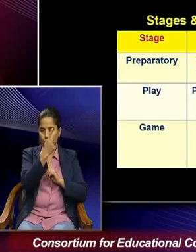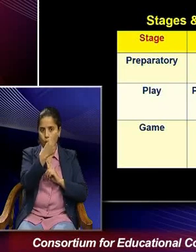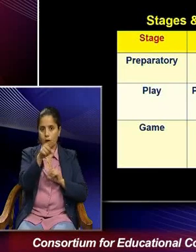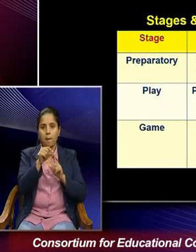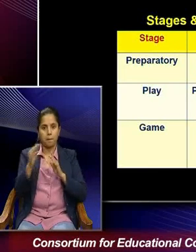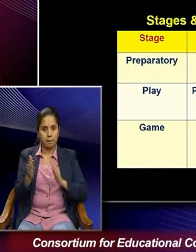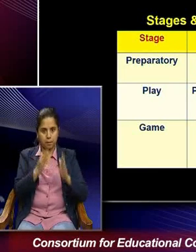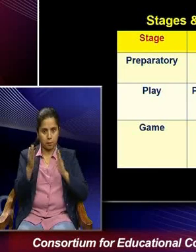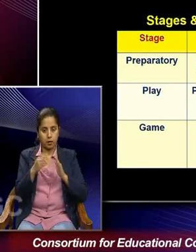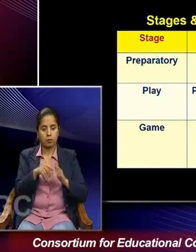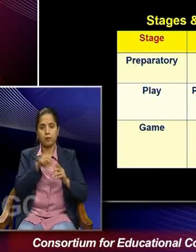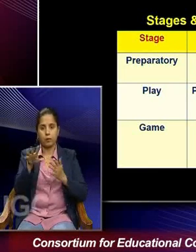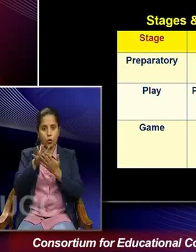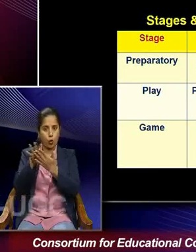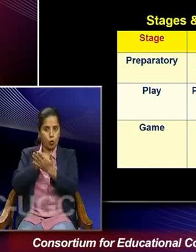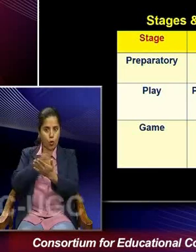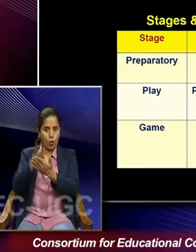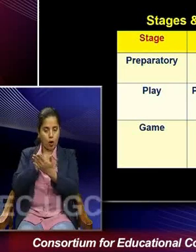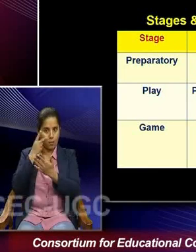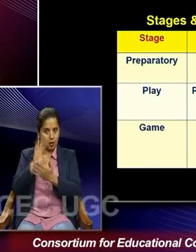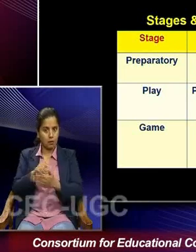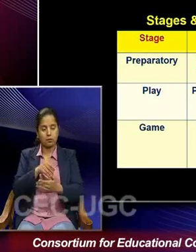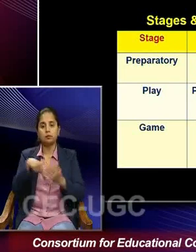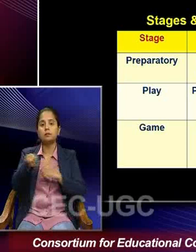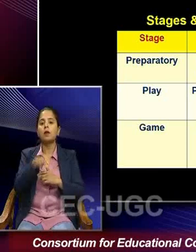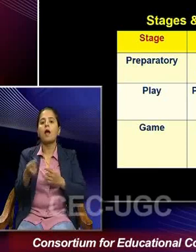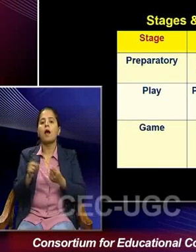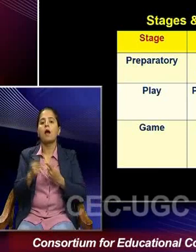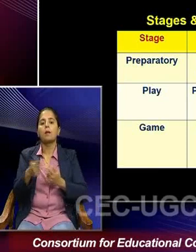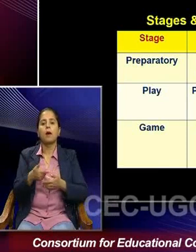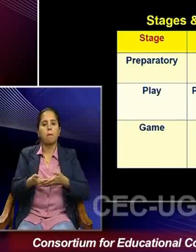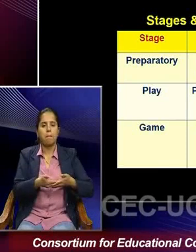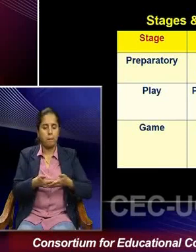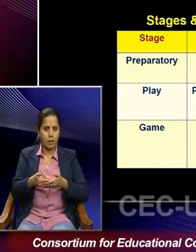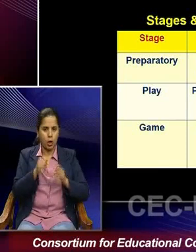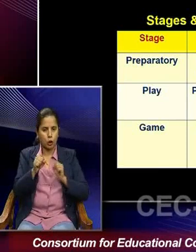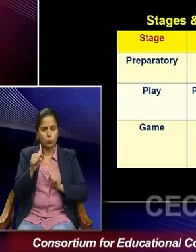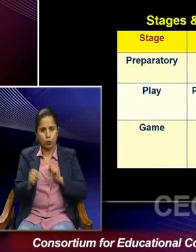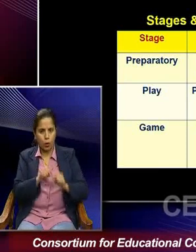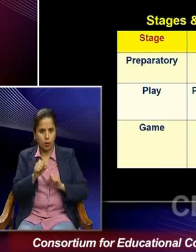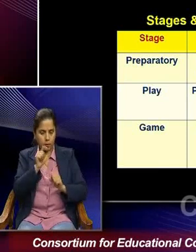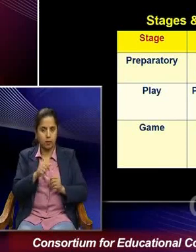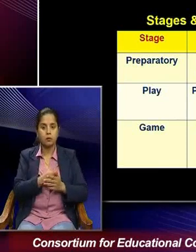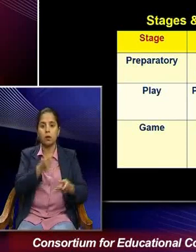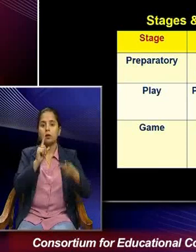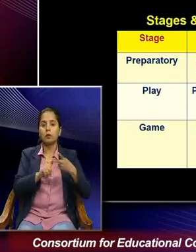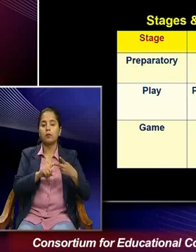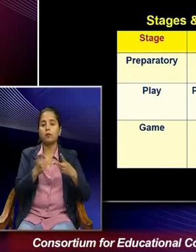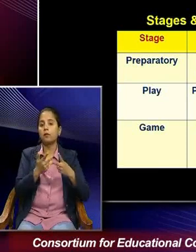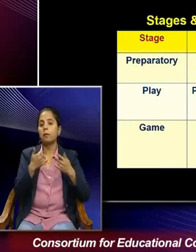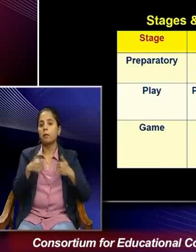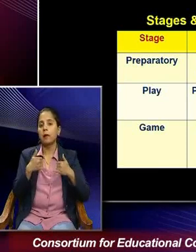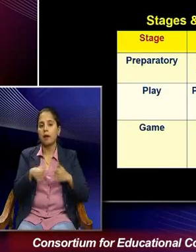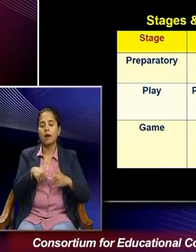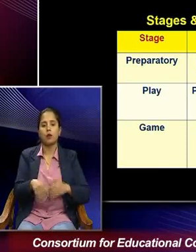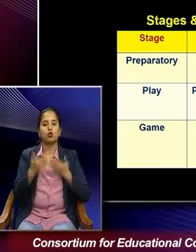the interaction between me and I that helps us to understand the development of self and